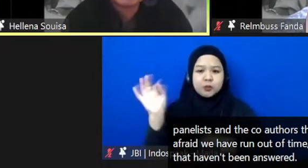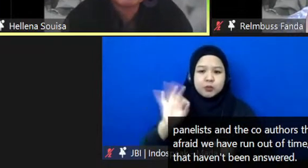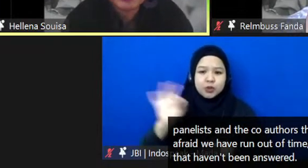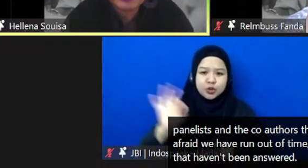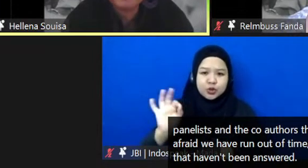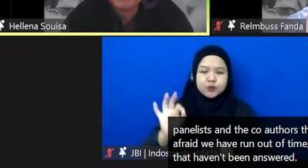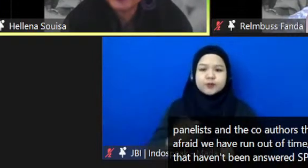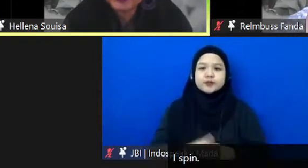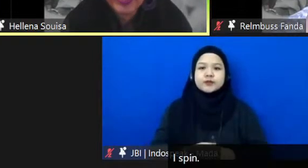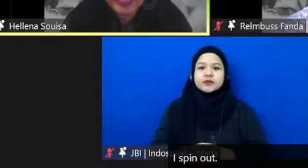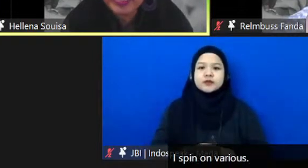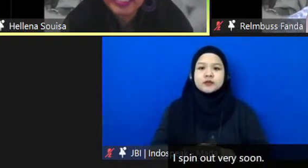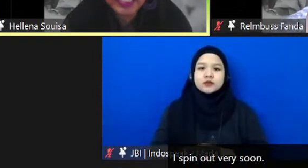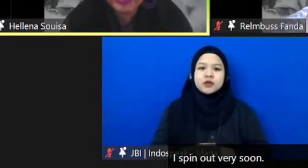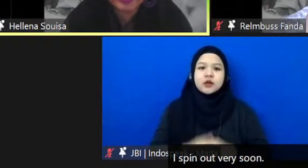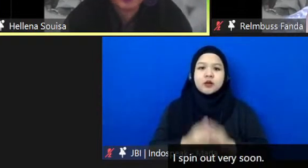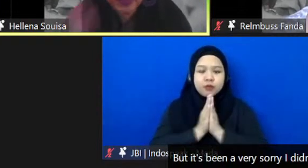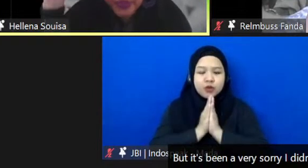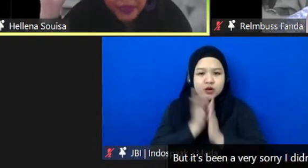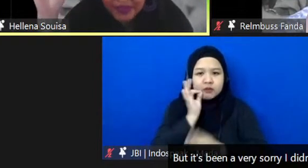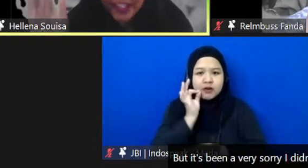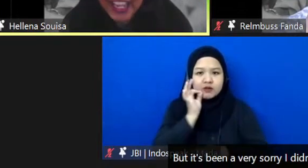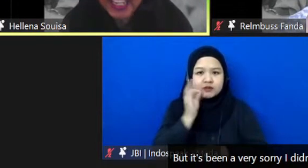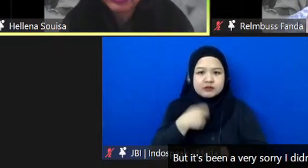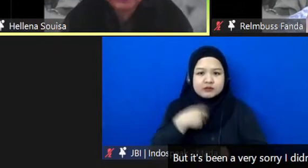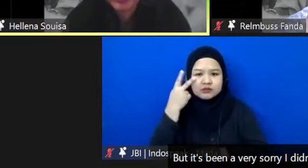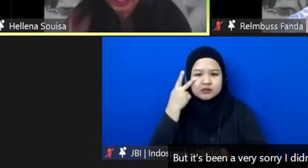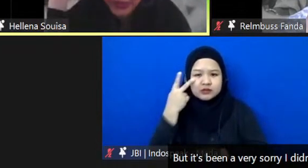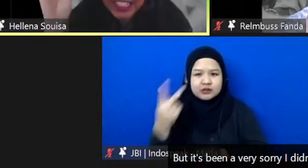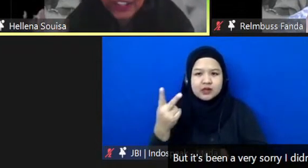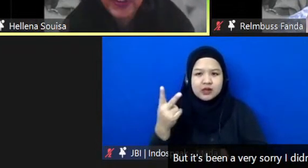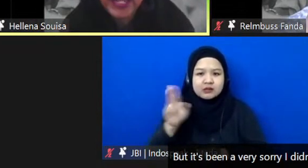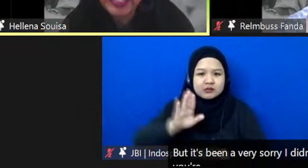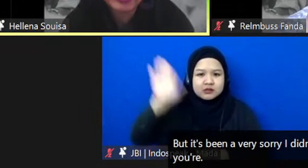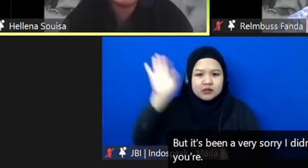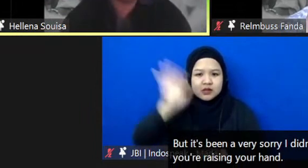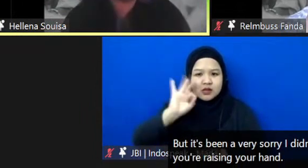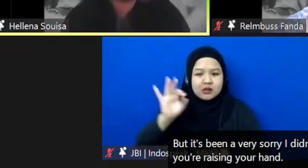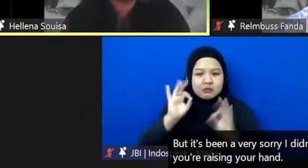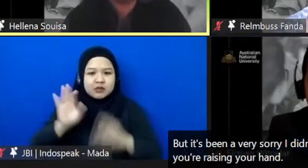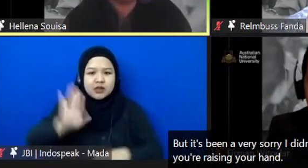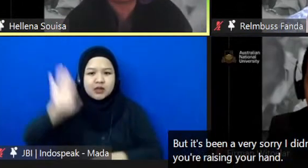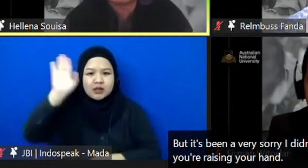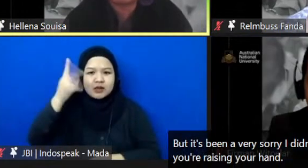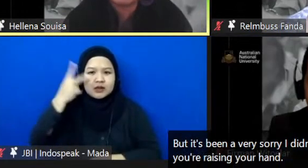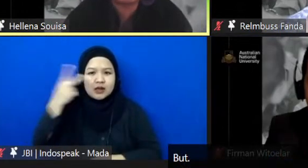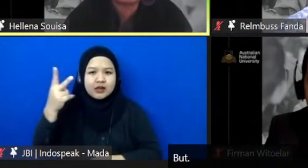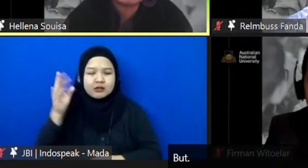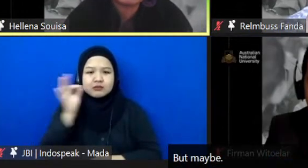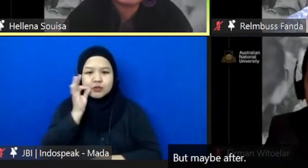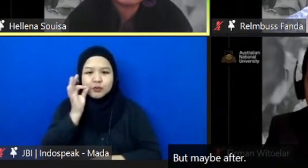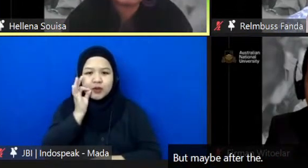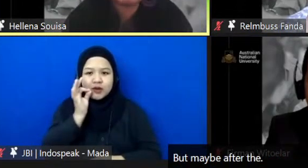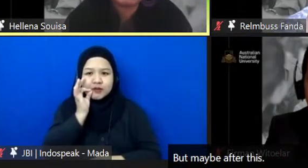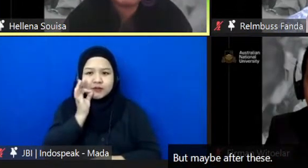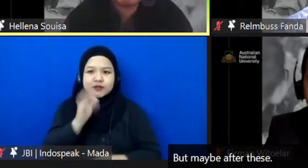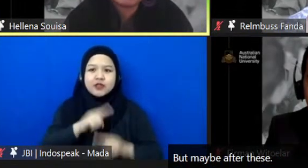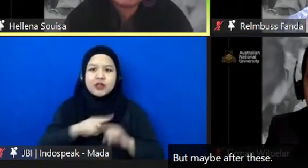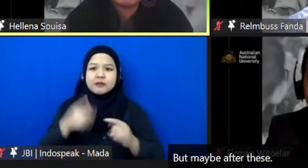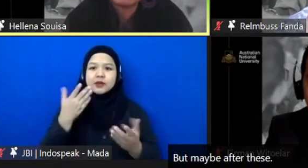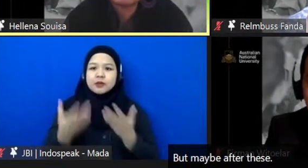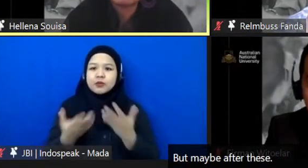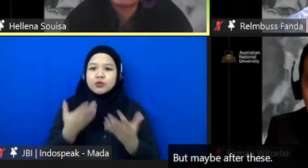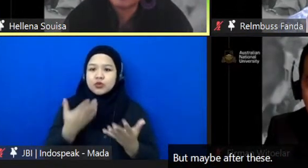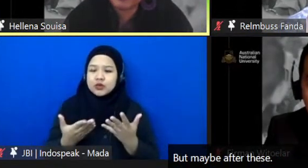Pak Espinal, I'm very sorry I didn't see your hand when you're raising your hand, but maybe after this,